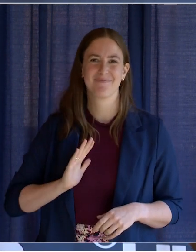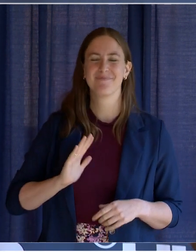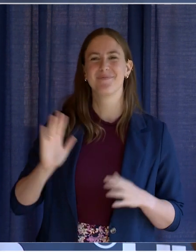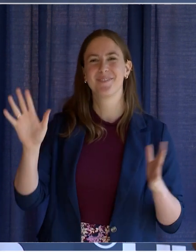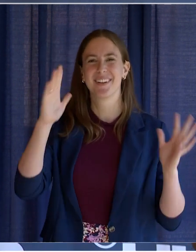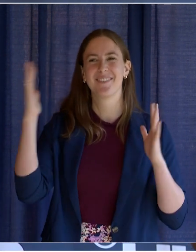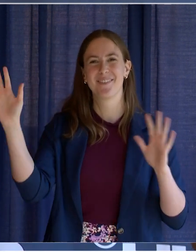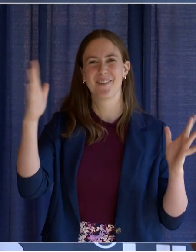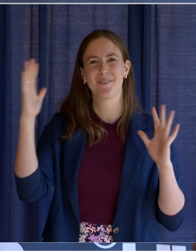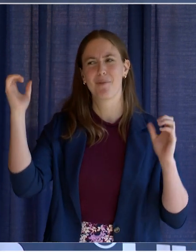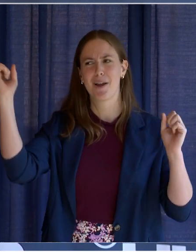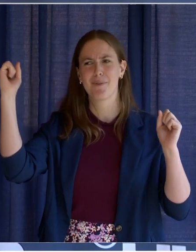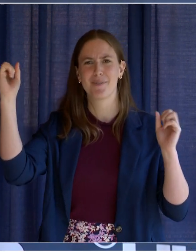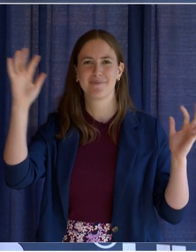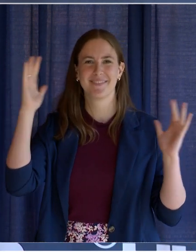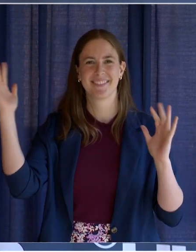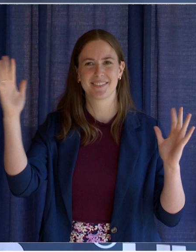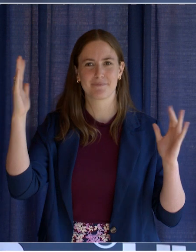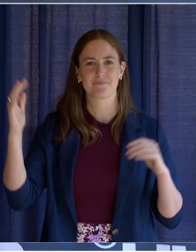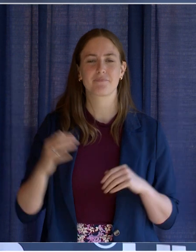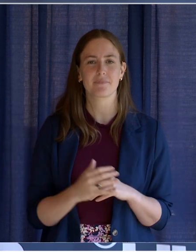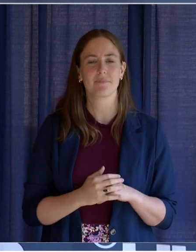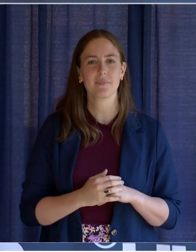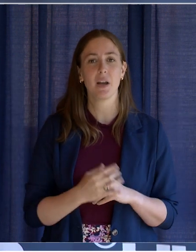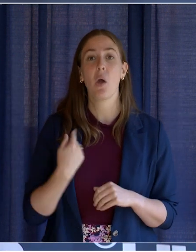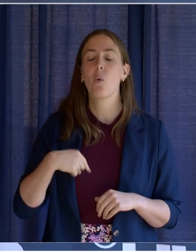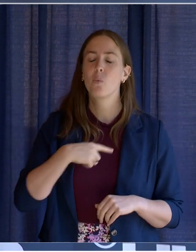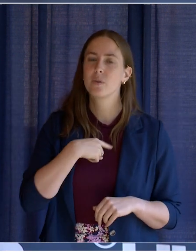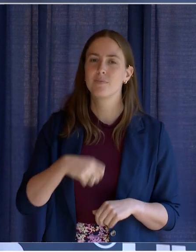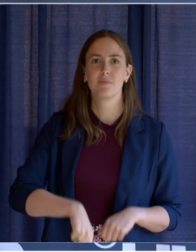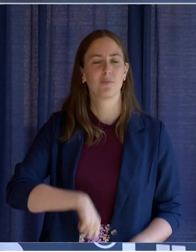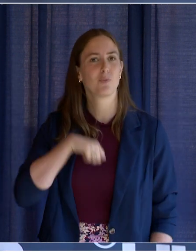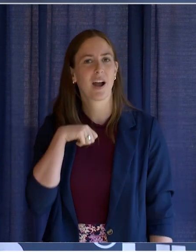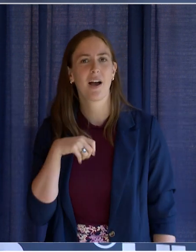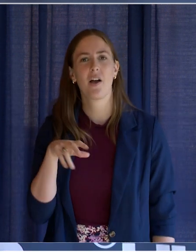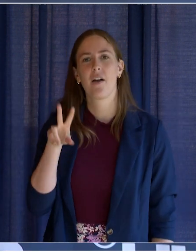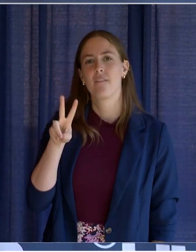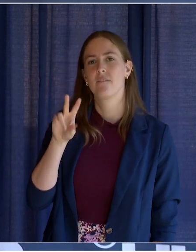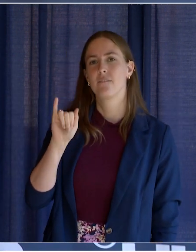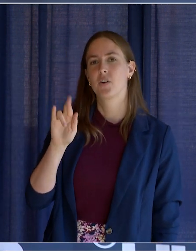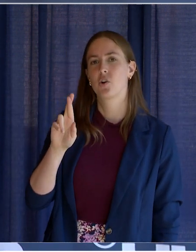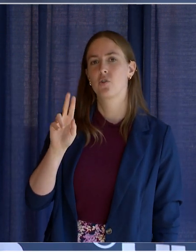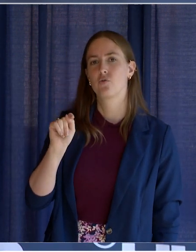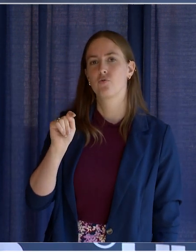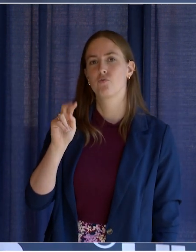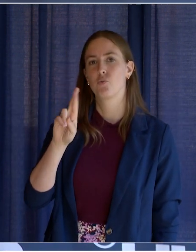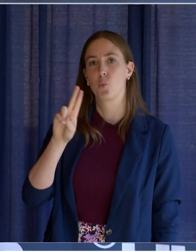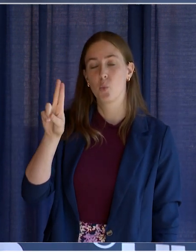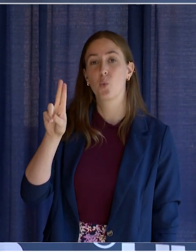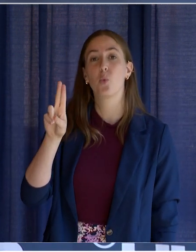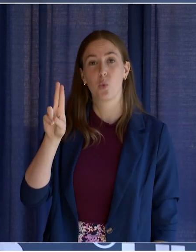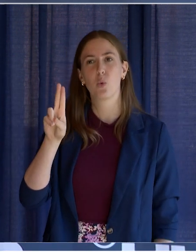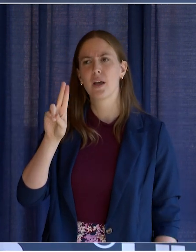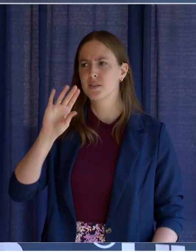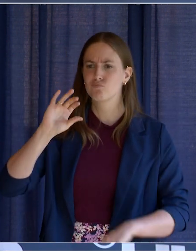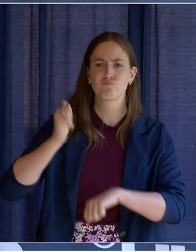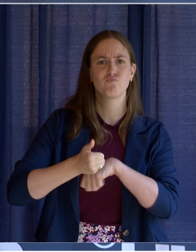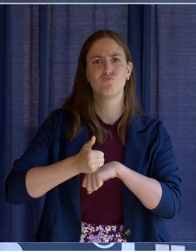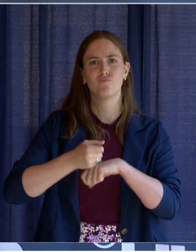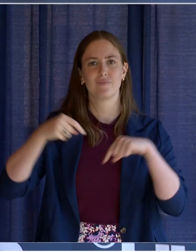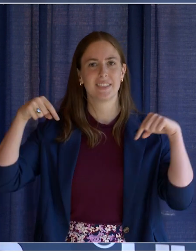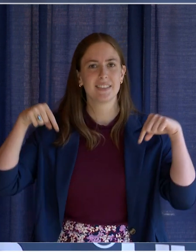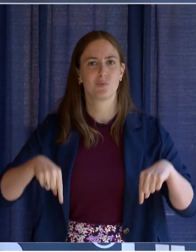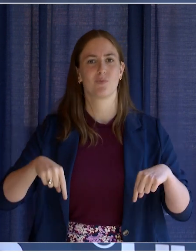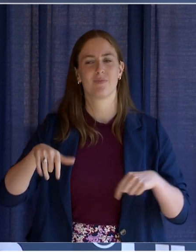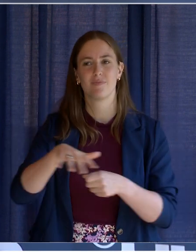proud, Keith, that Virtru is putting down its marker in this